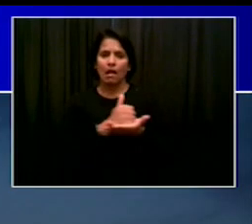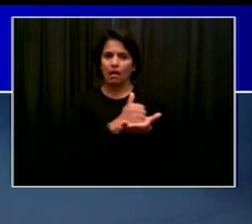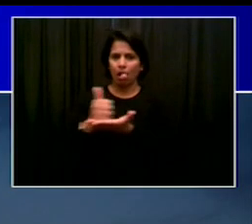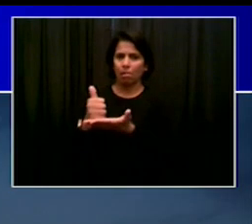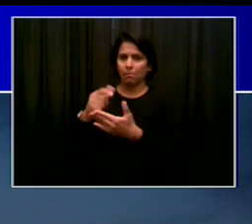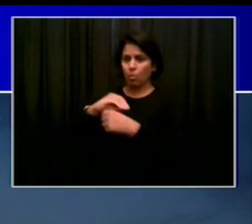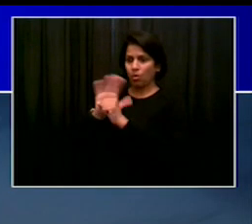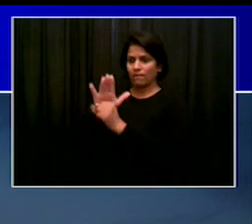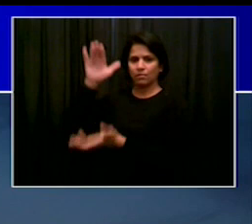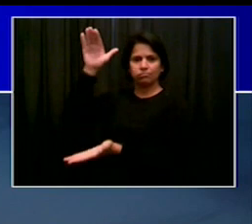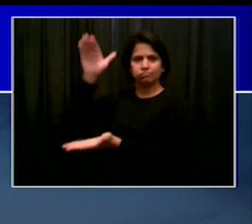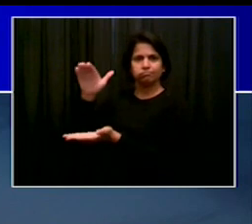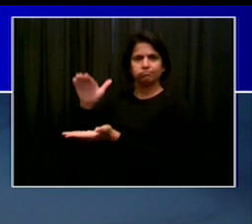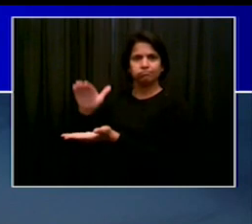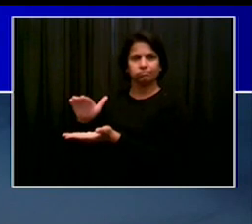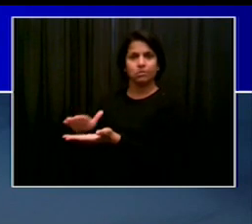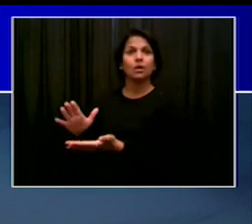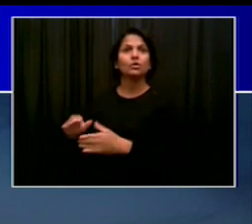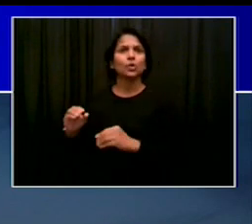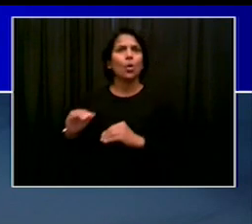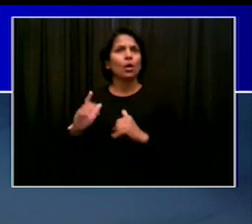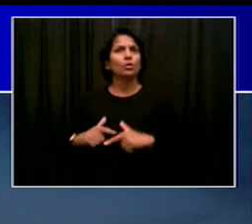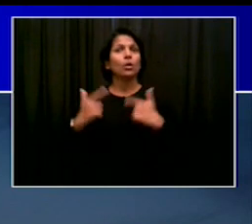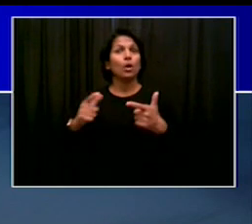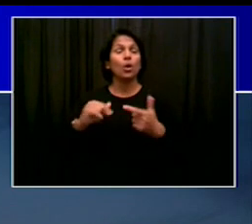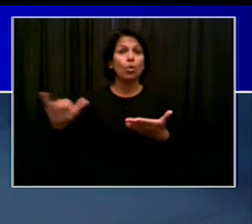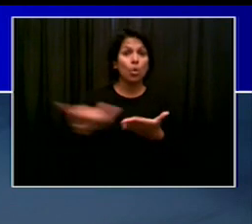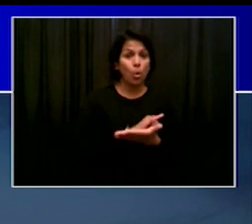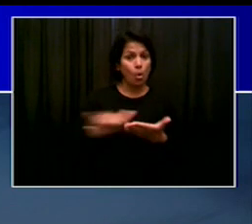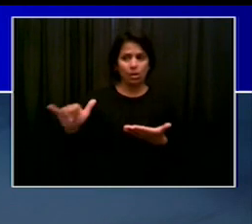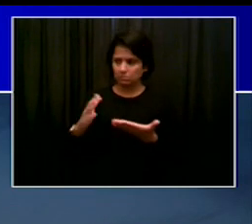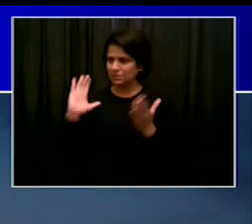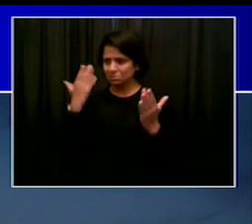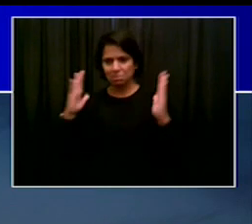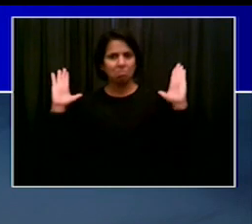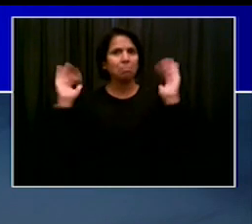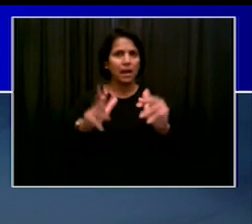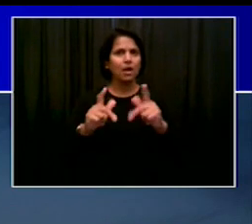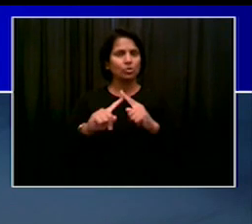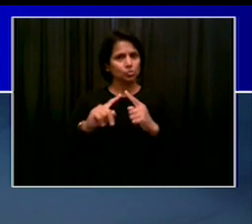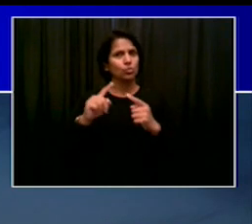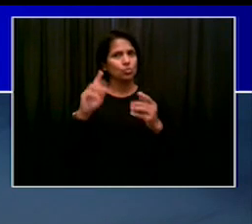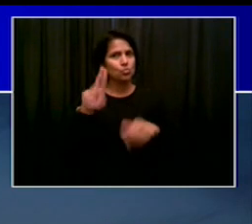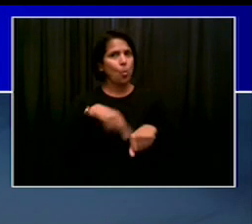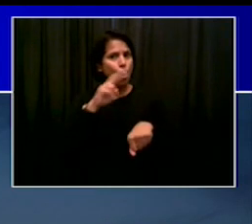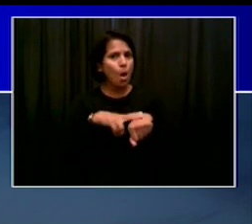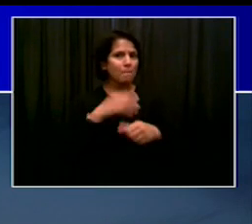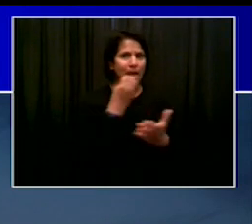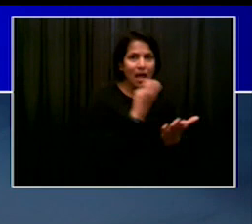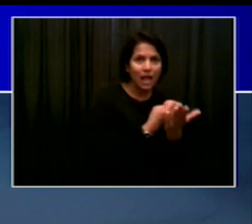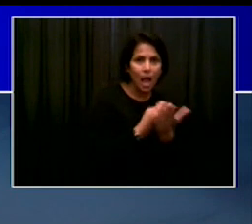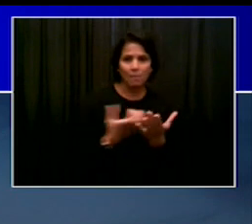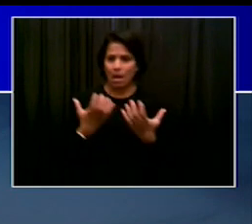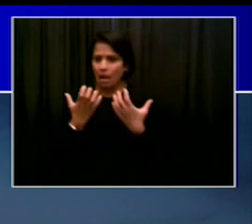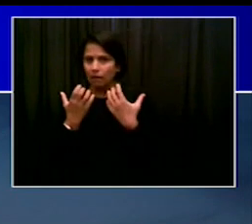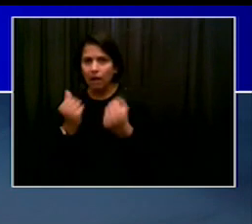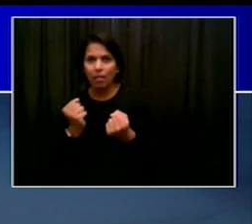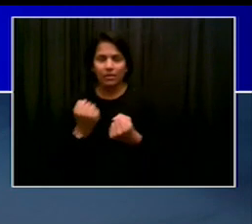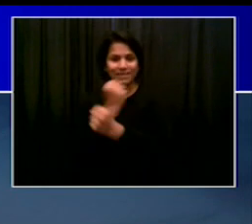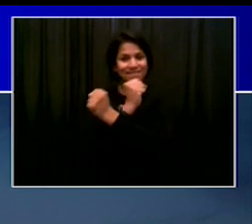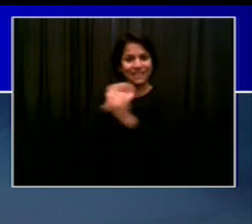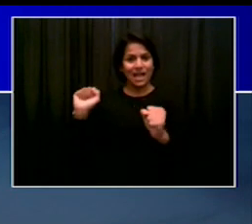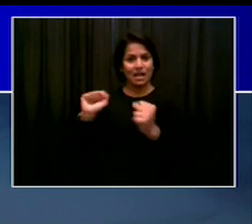My job as your mayor is to keep this city safe, keep this city healthy. And vaccination is the